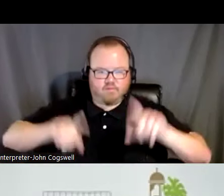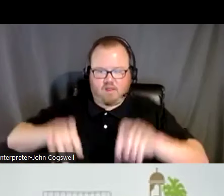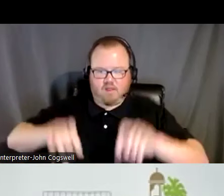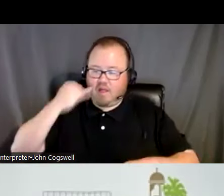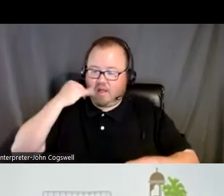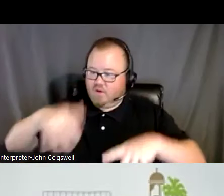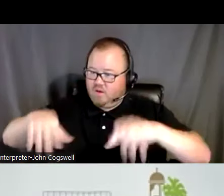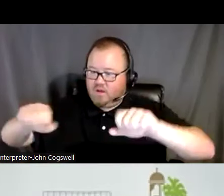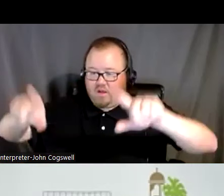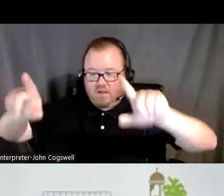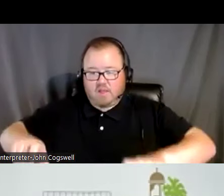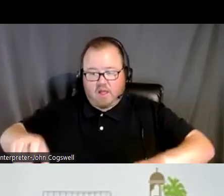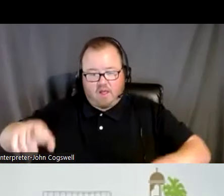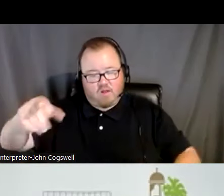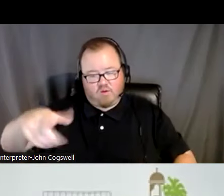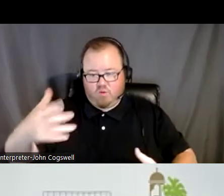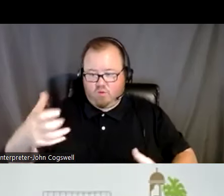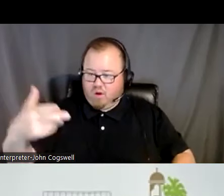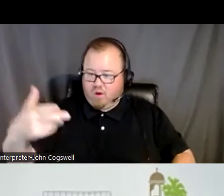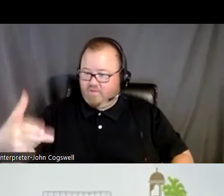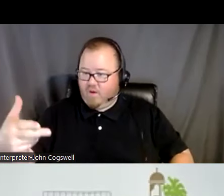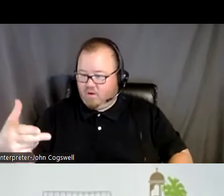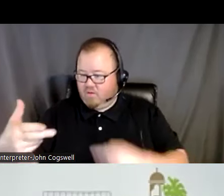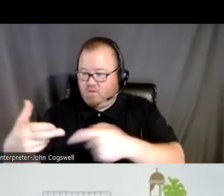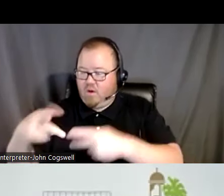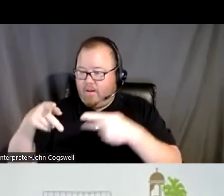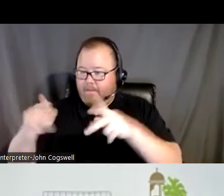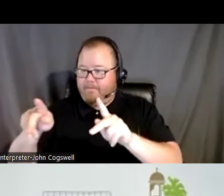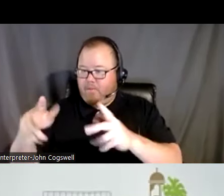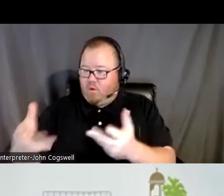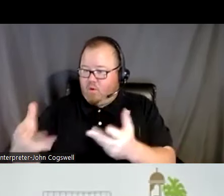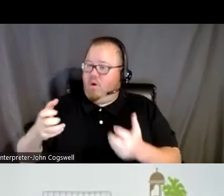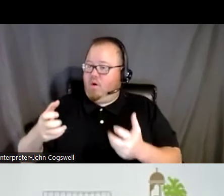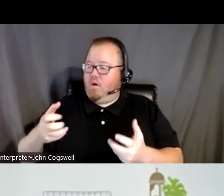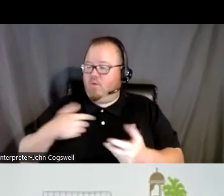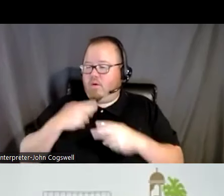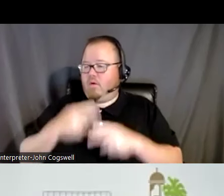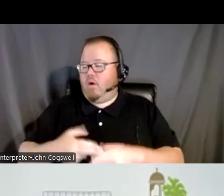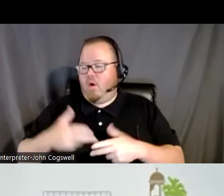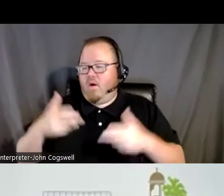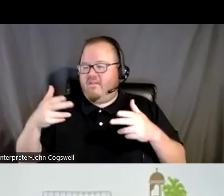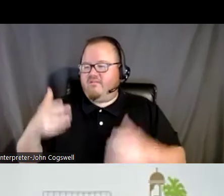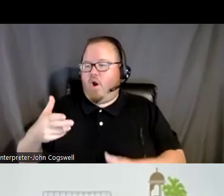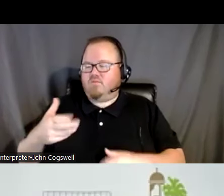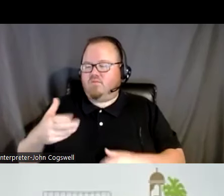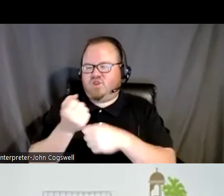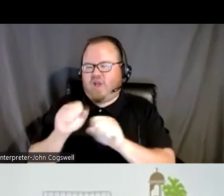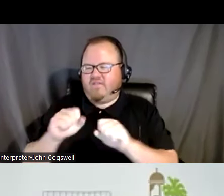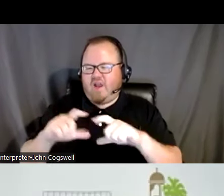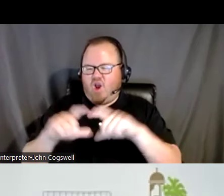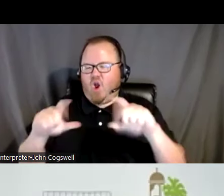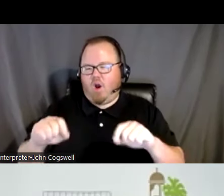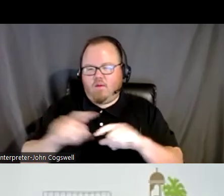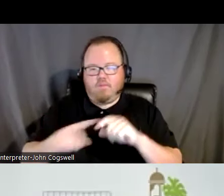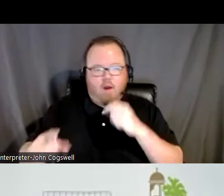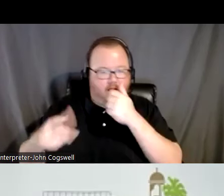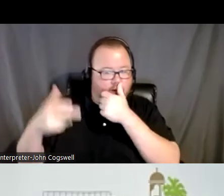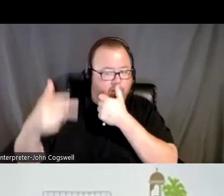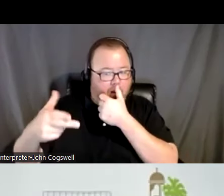gonna, if you want a firearm, permit, we call it firearm safety card, but firearm